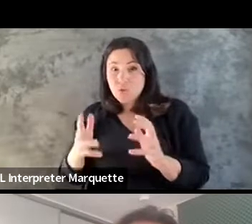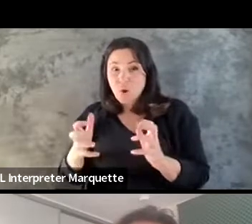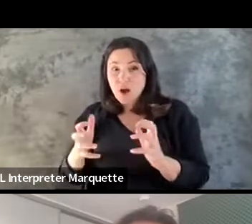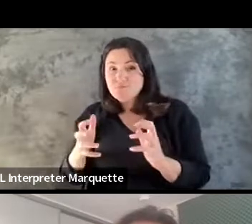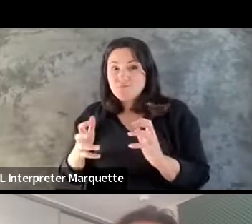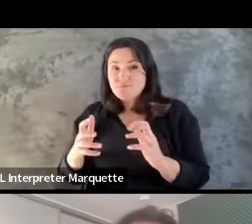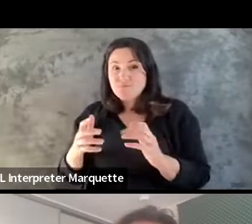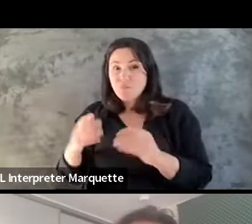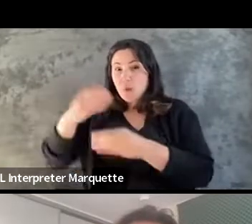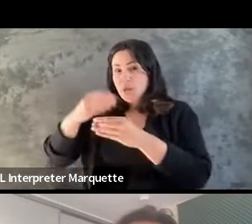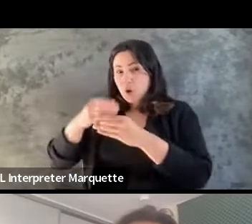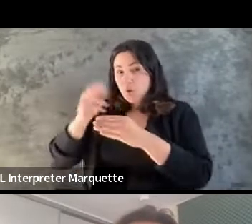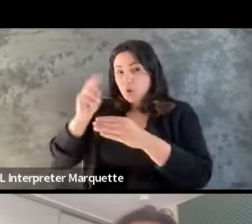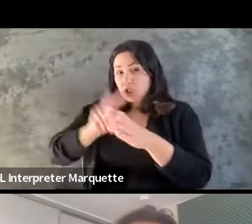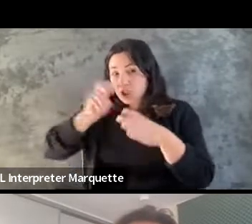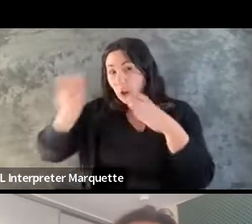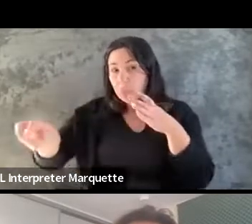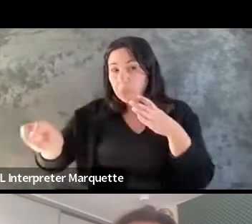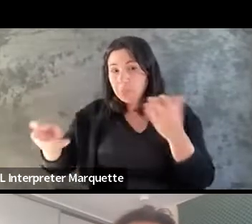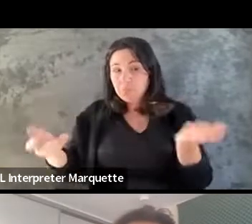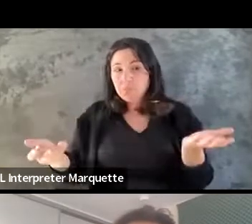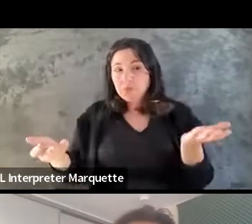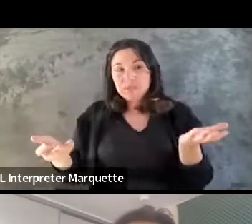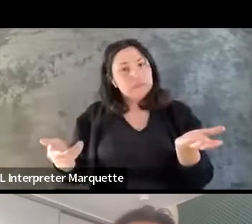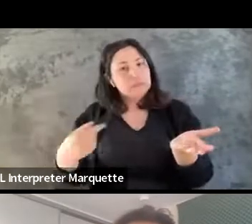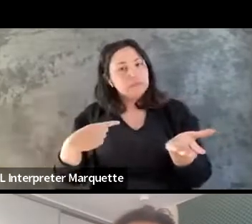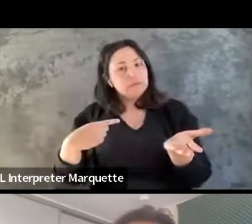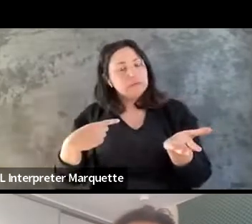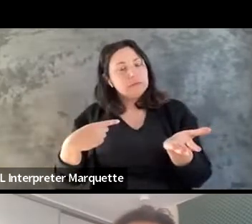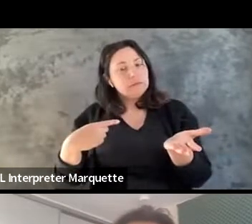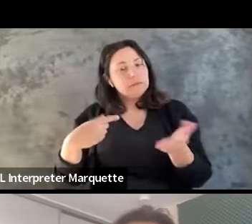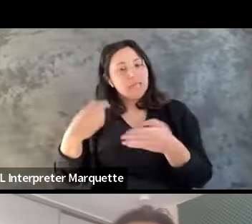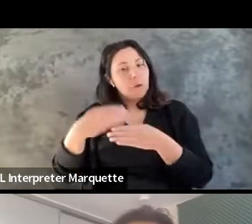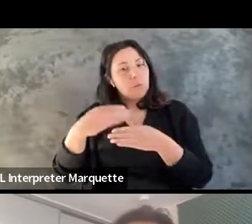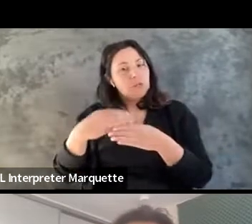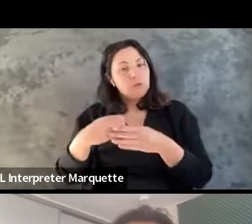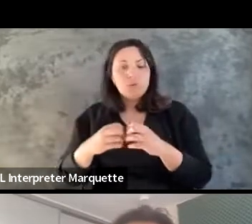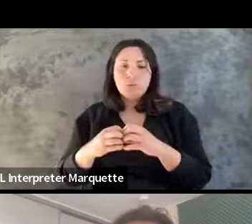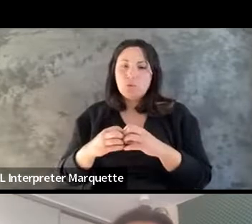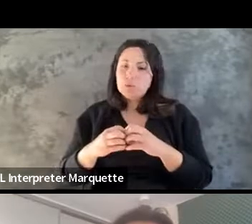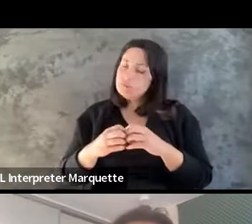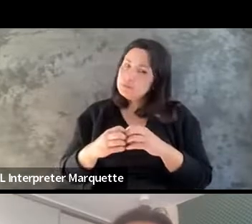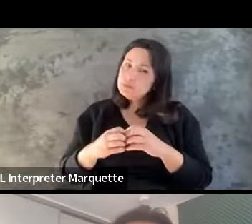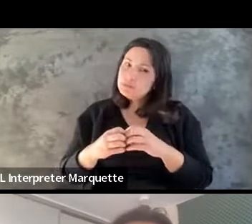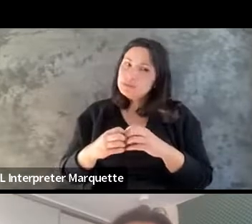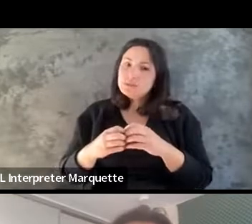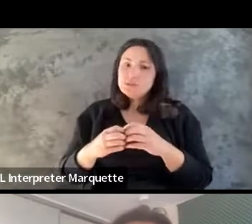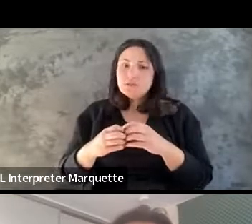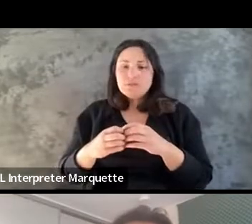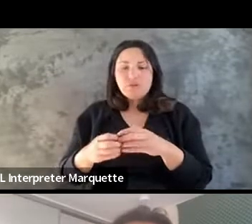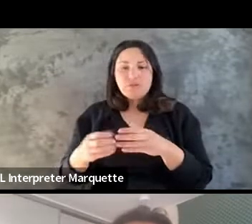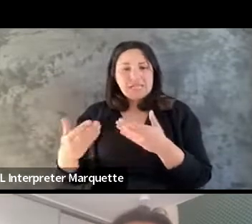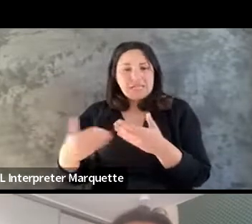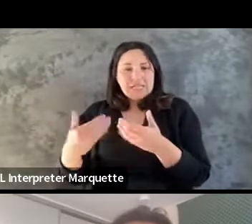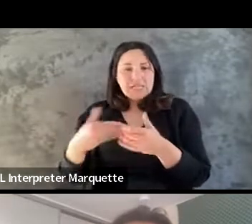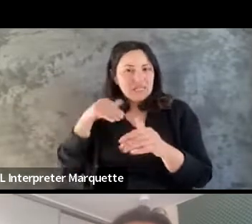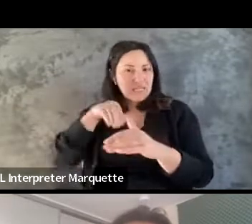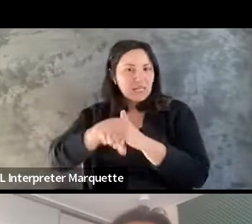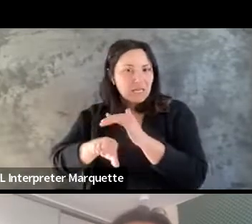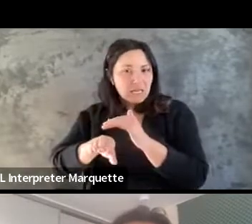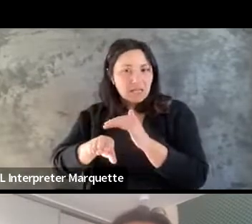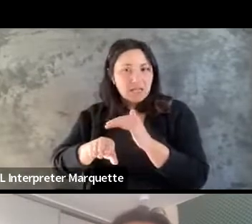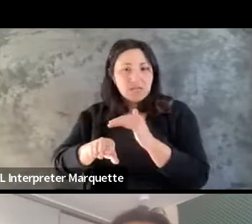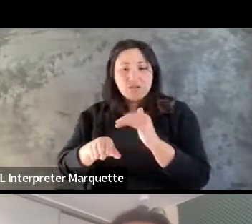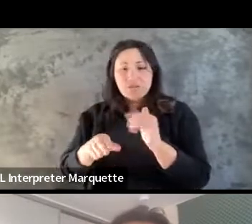through the window. And that seems like a pretty vulnerable access point. So has that